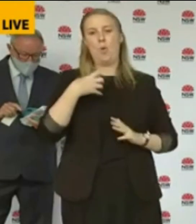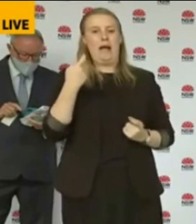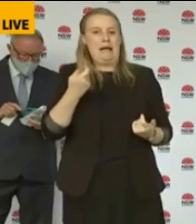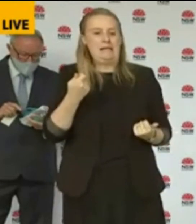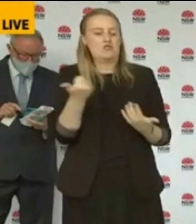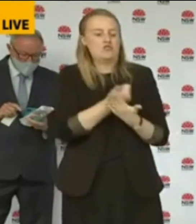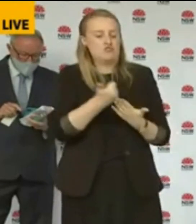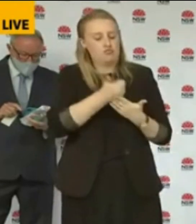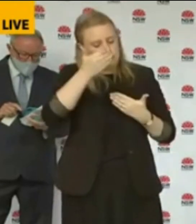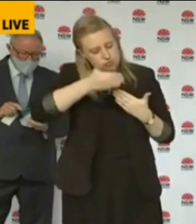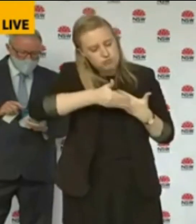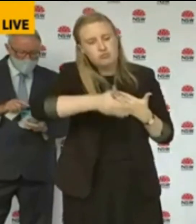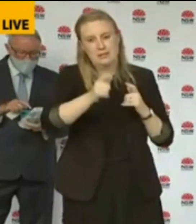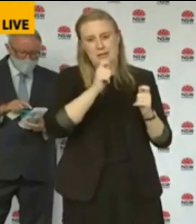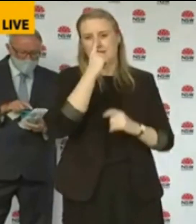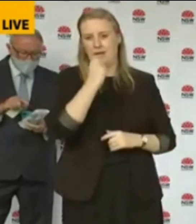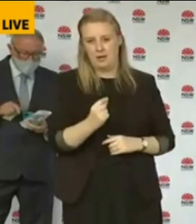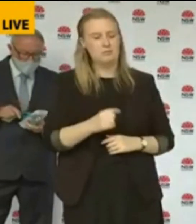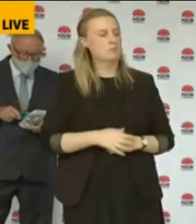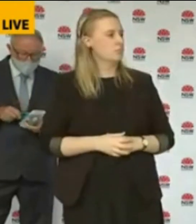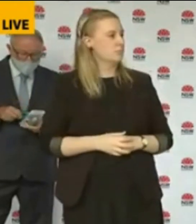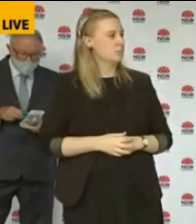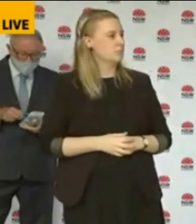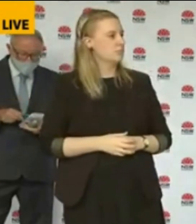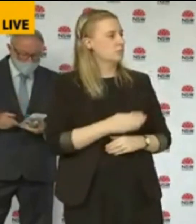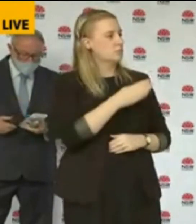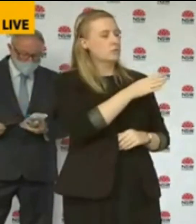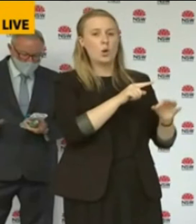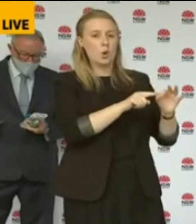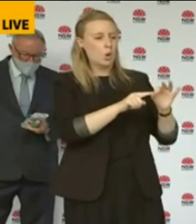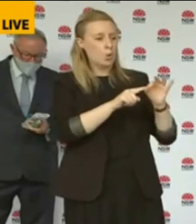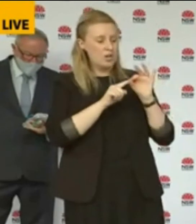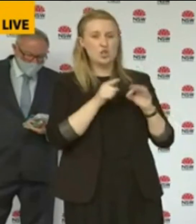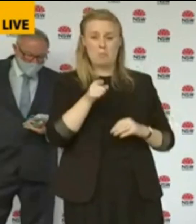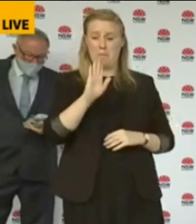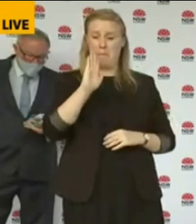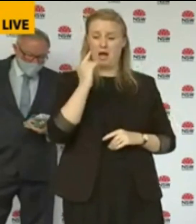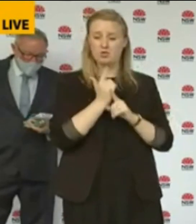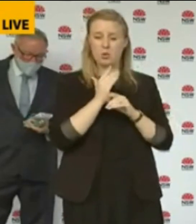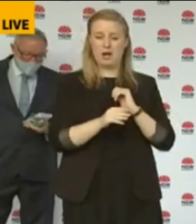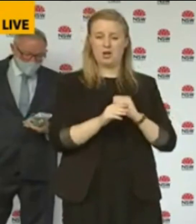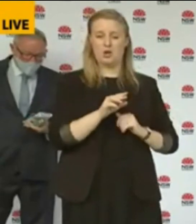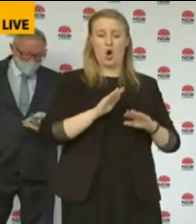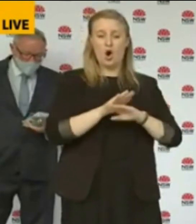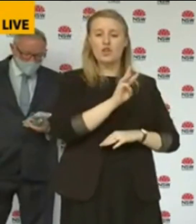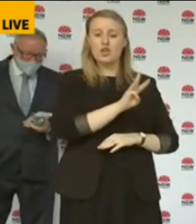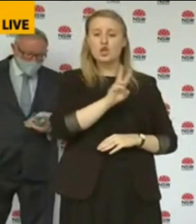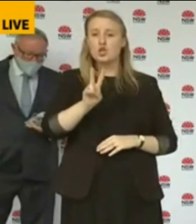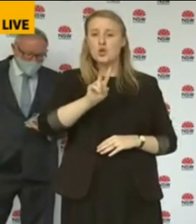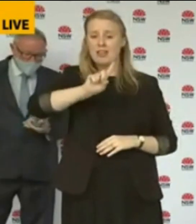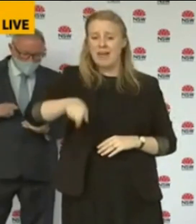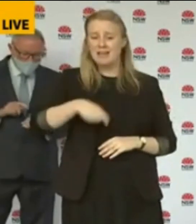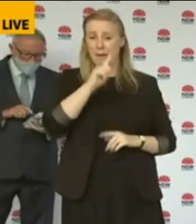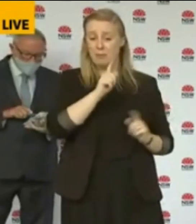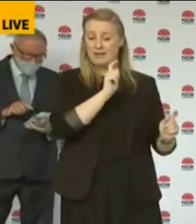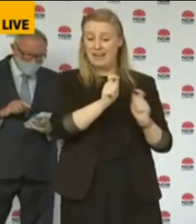in Barella, are you happy with the amount of people who are coming up specifically from that area among the 32,000 that are actually from Western Sydney, those areas